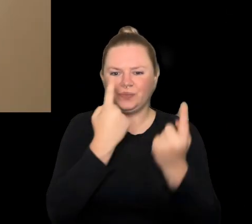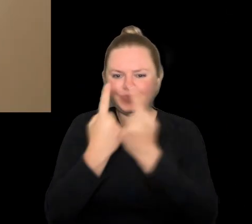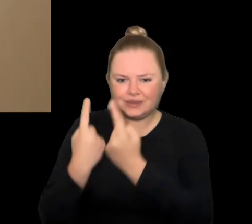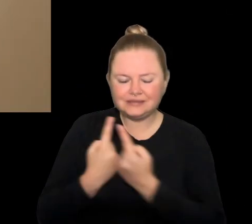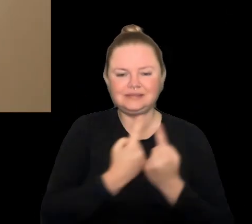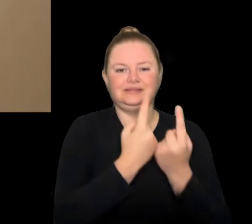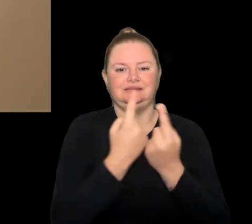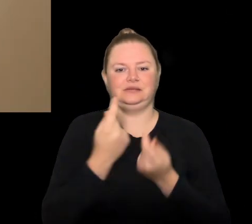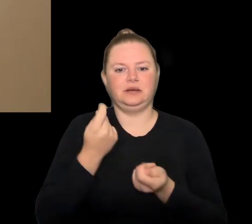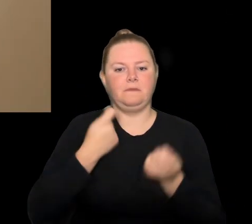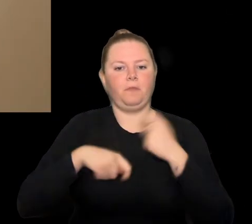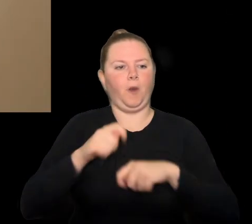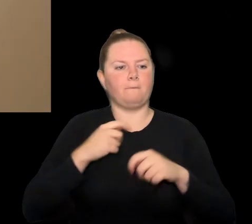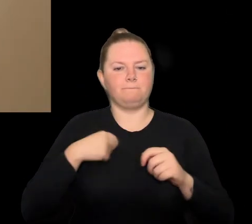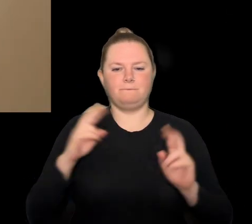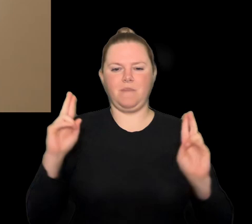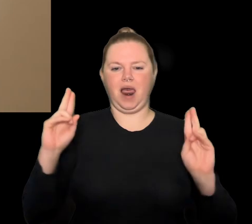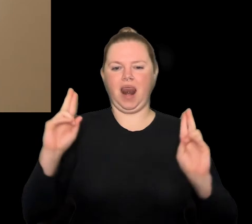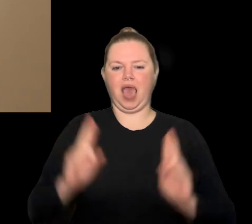things and become less